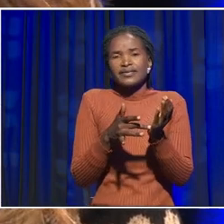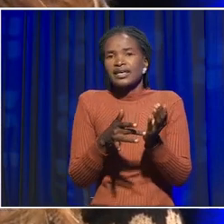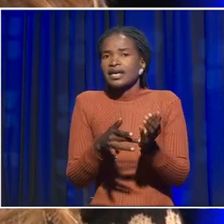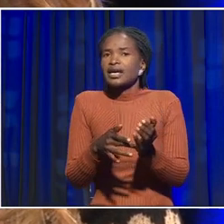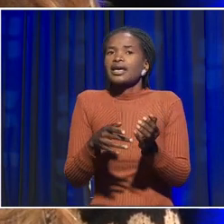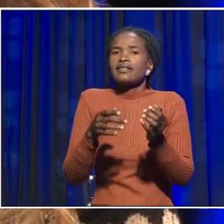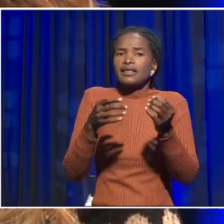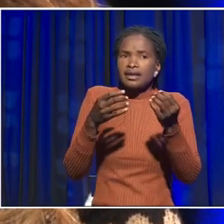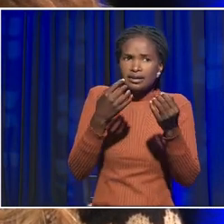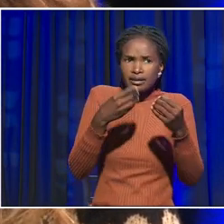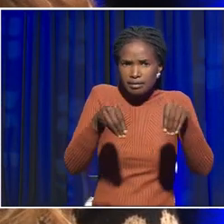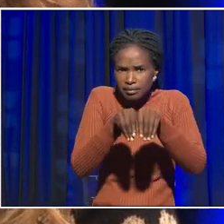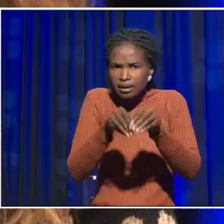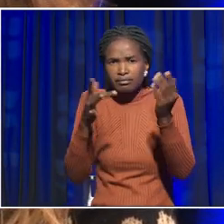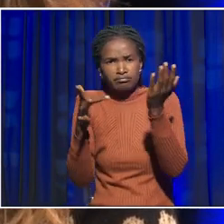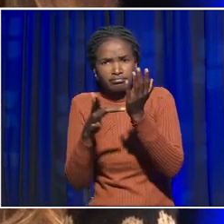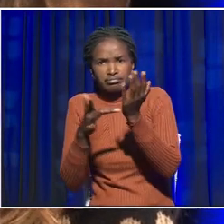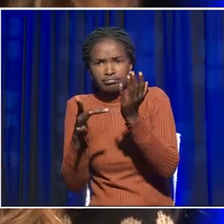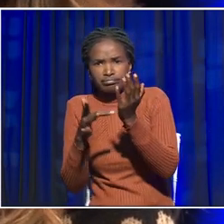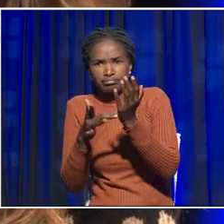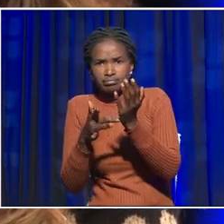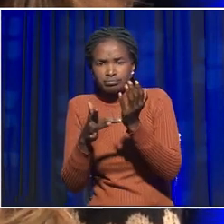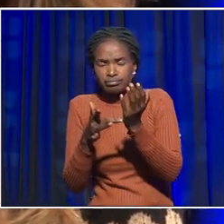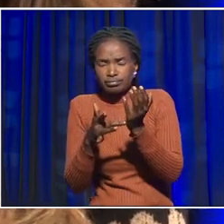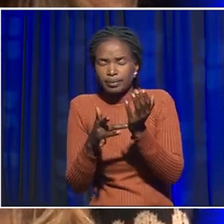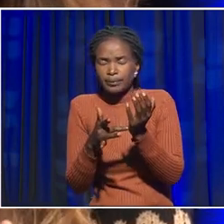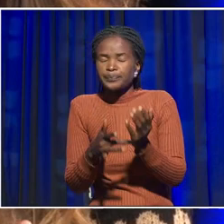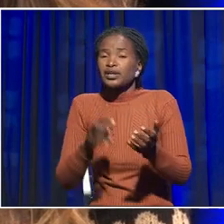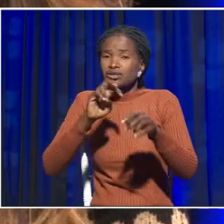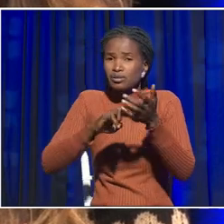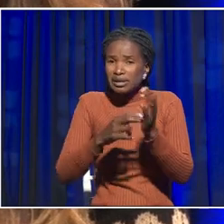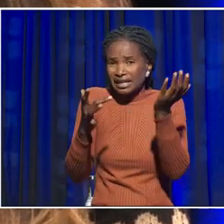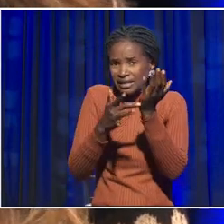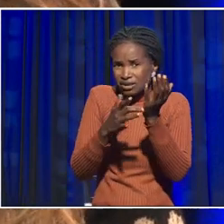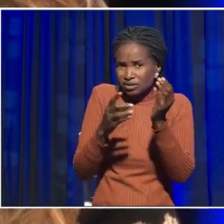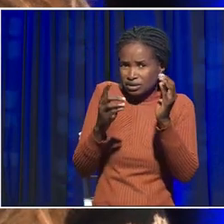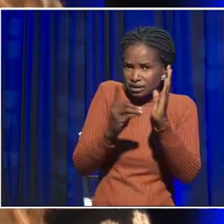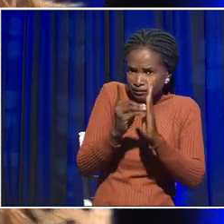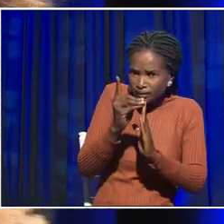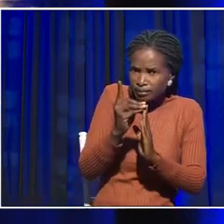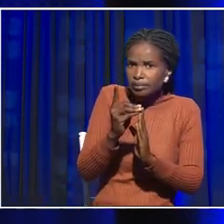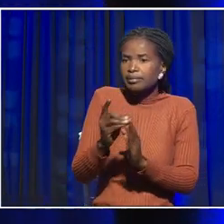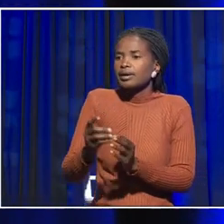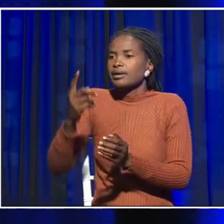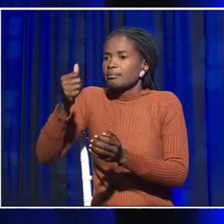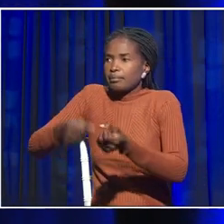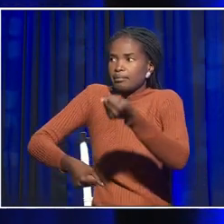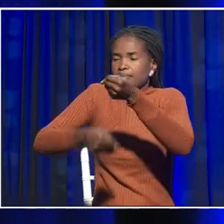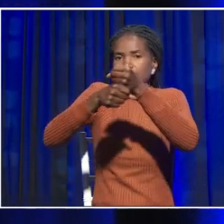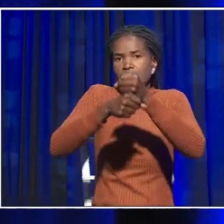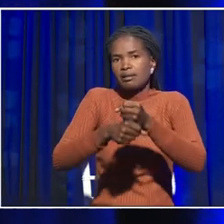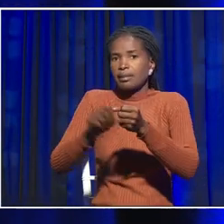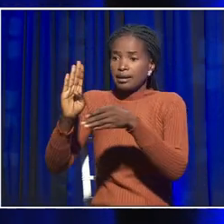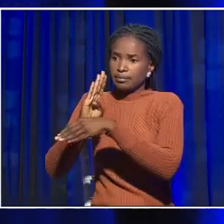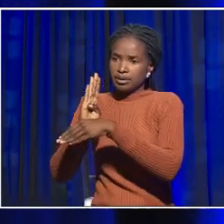they devise in these design sprints. So these design sprints then usually get sponsored by a